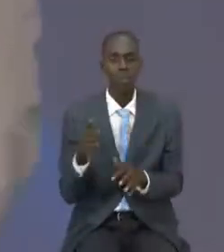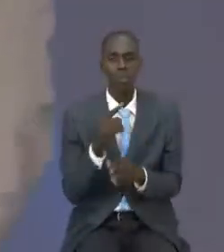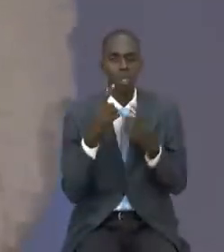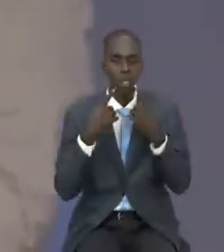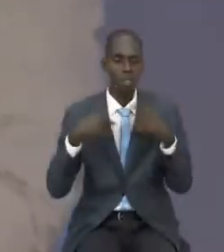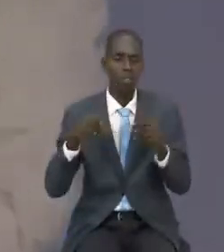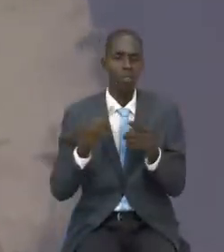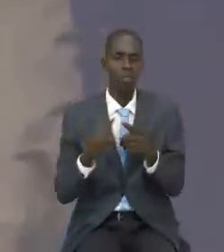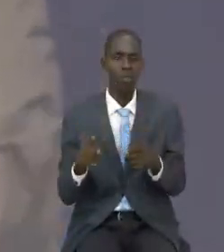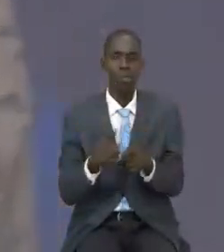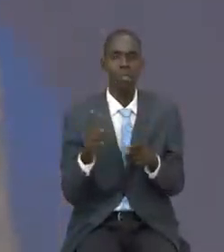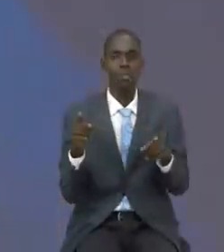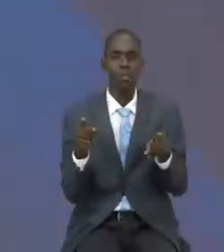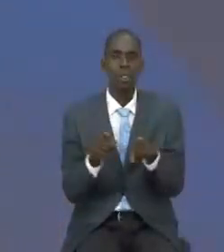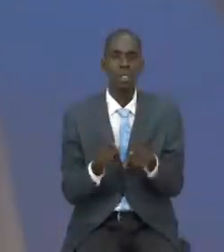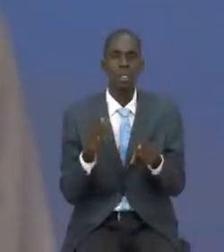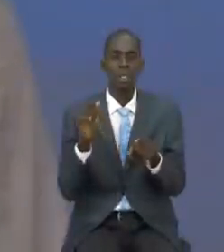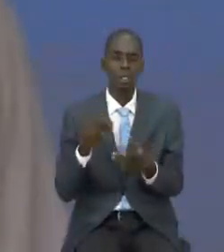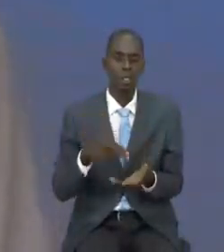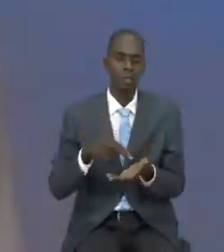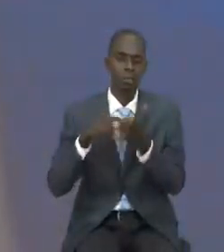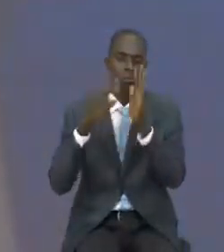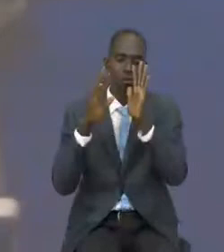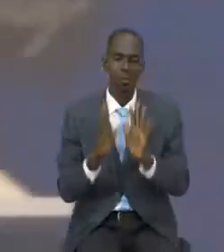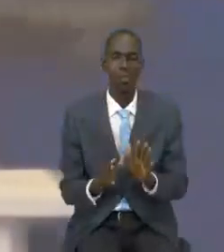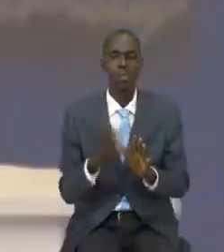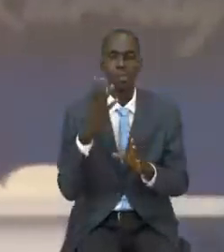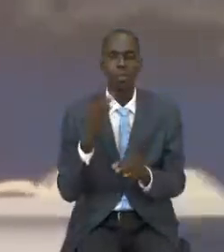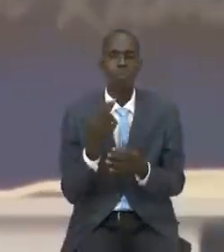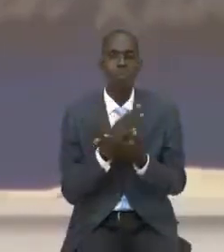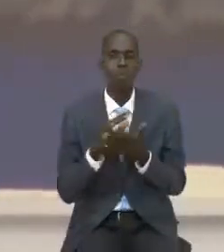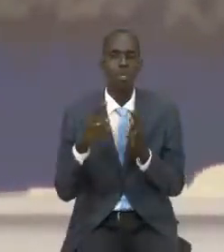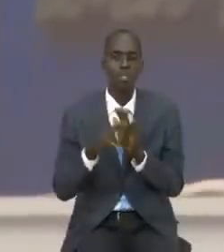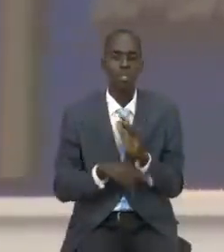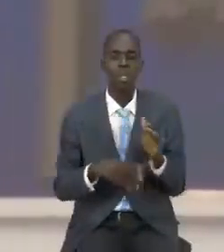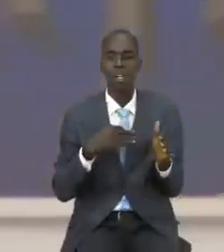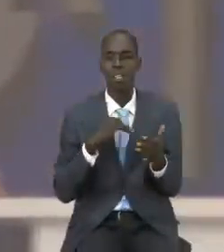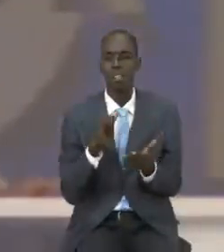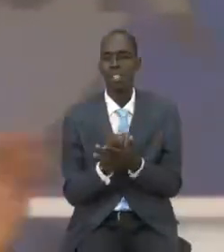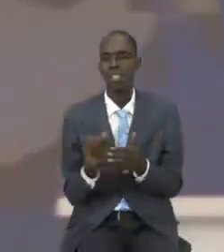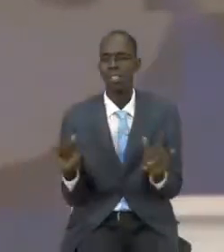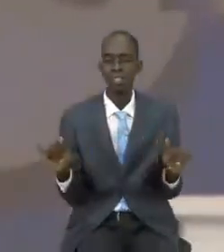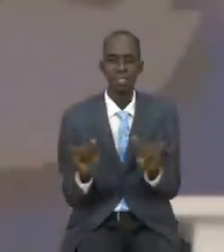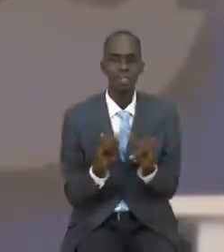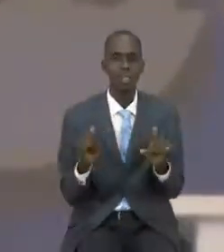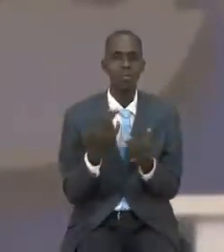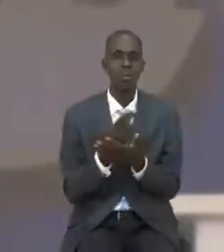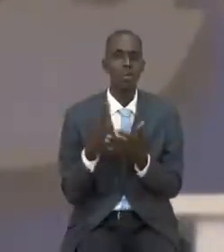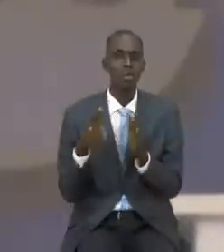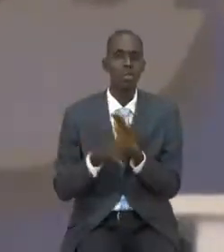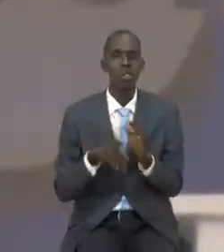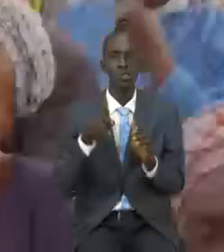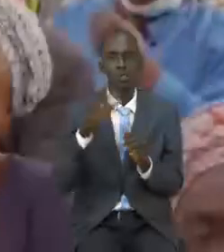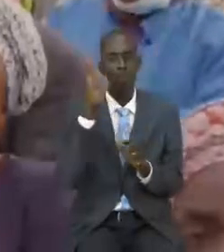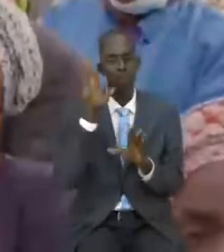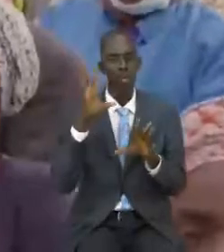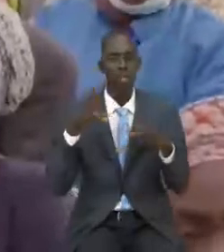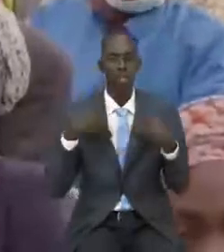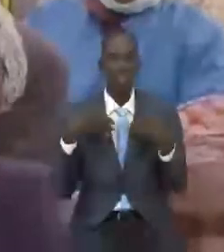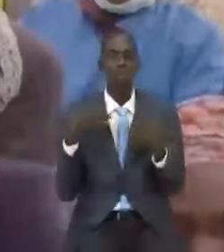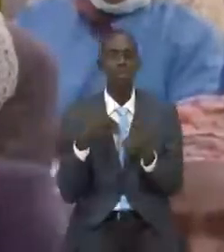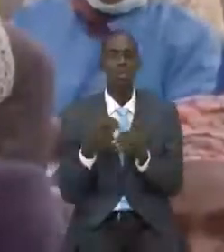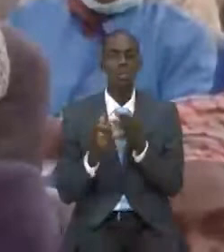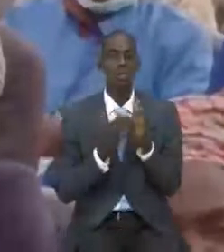them like ambassadors of holiness, and that same holiness they will accept in Jesus'